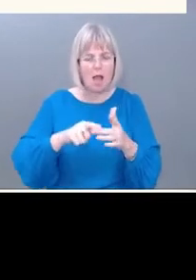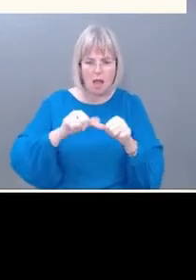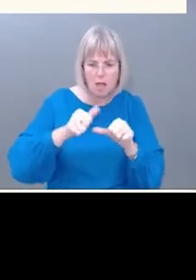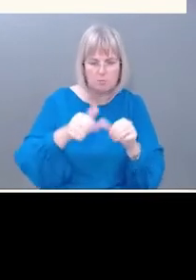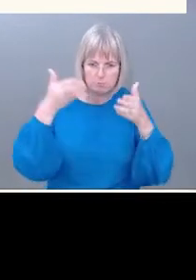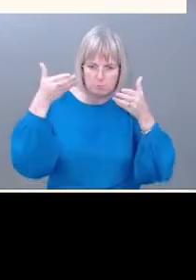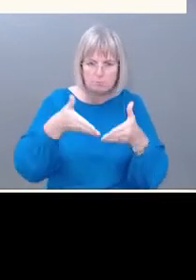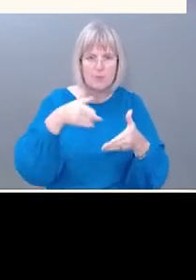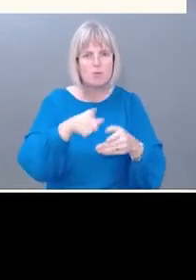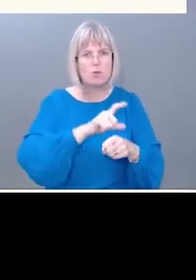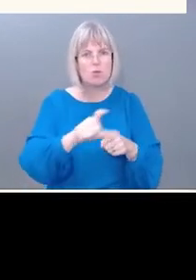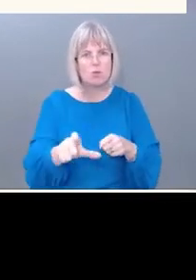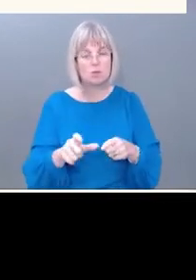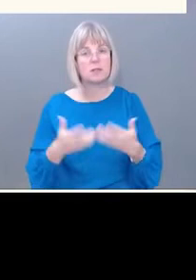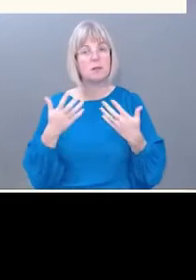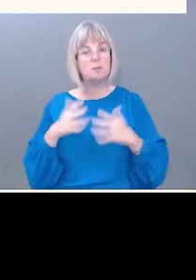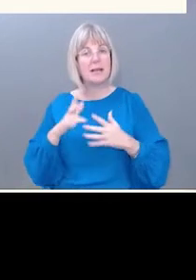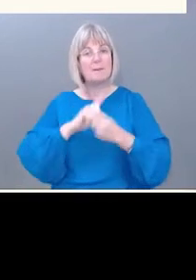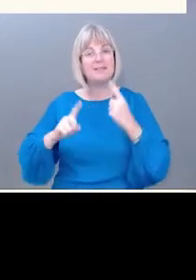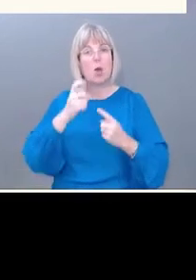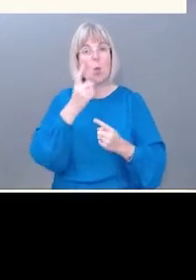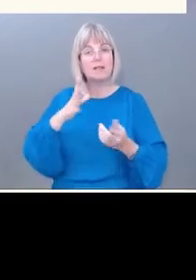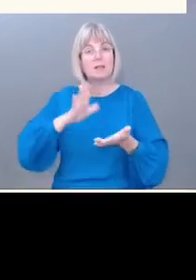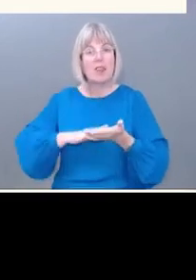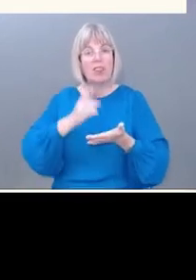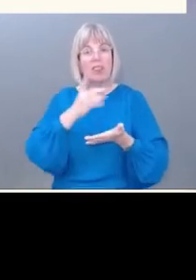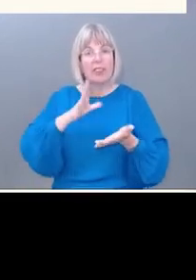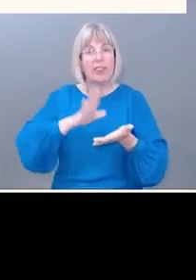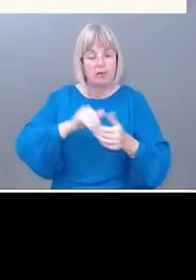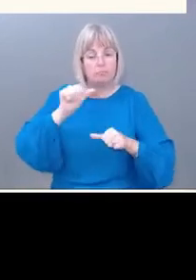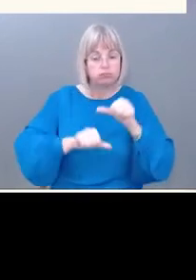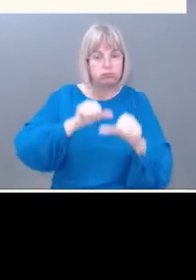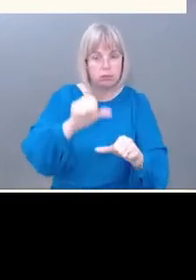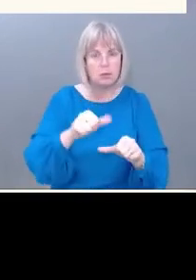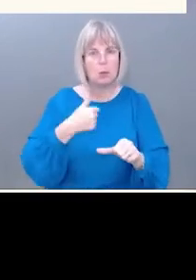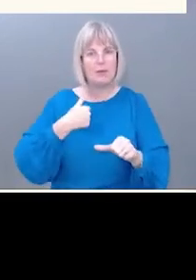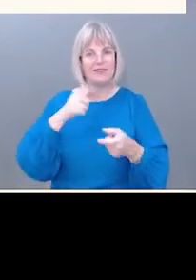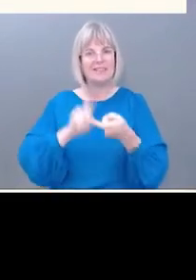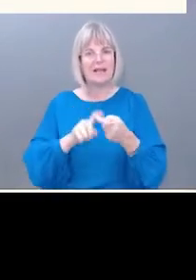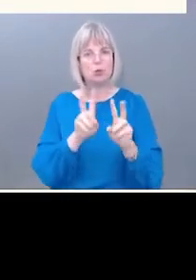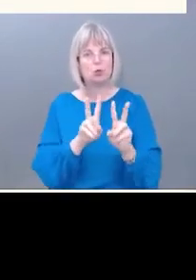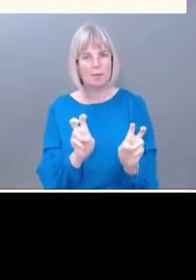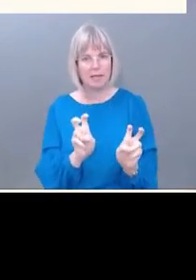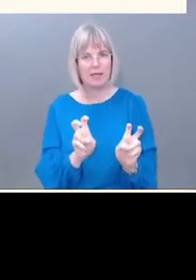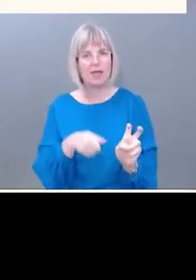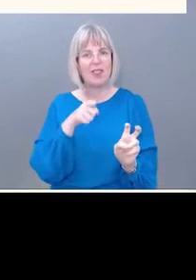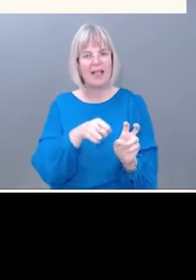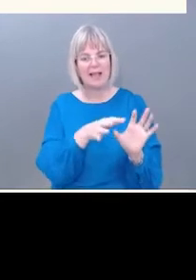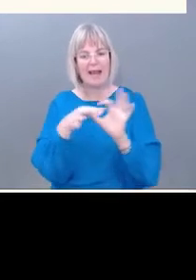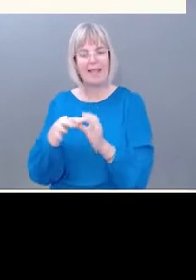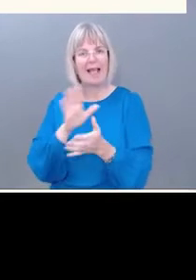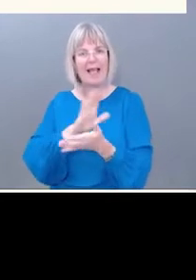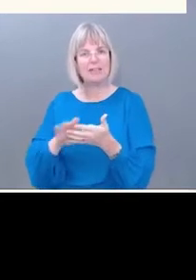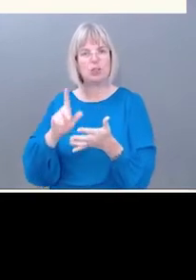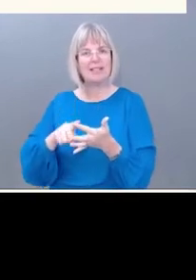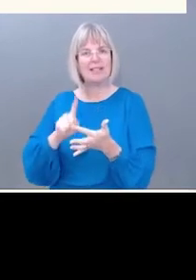each meeting, so we've had a meeting each month and we've basically set a topic that links to the HEE funding. So we've